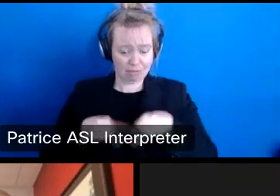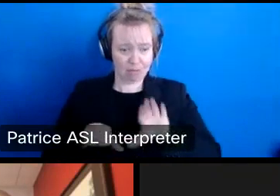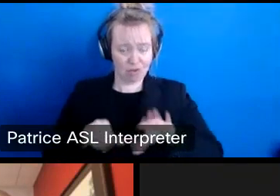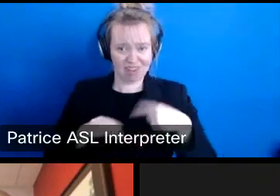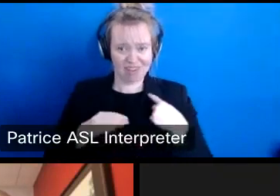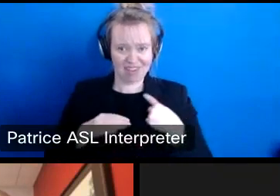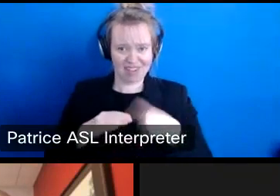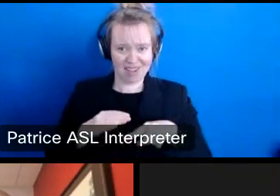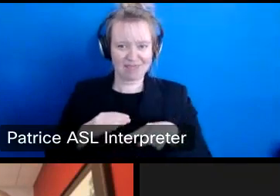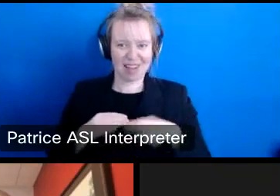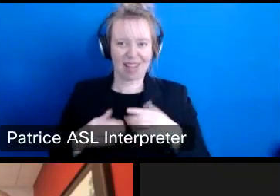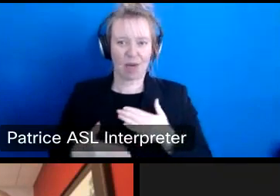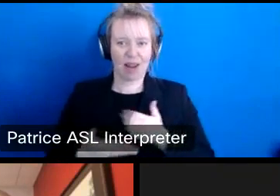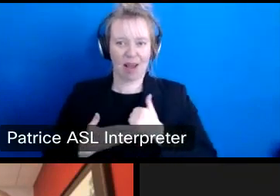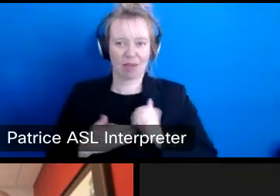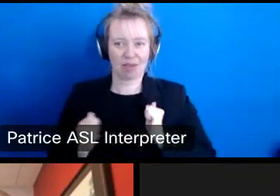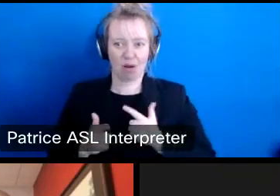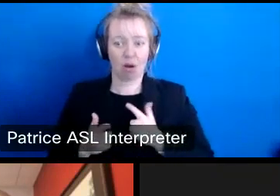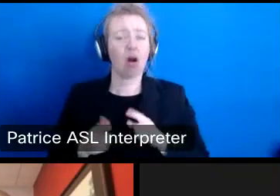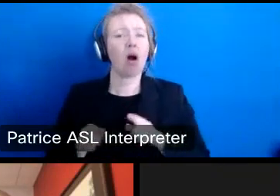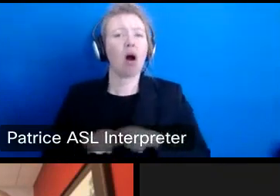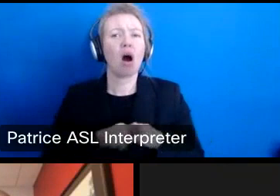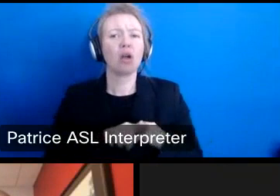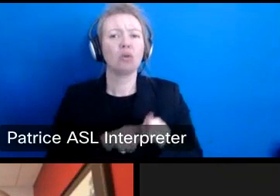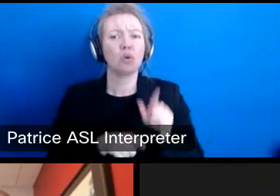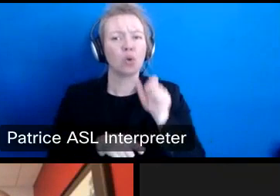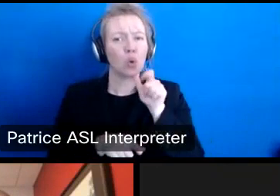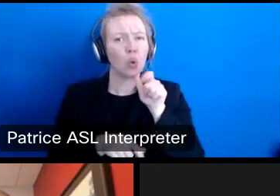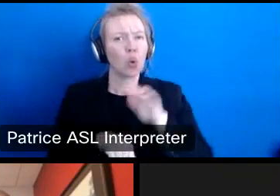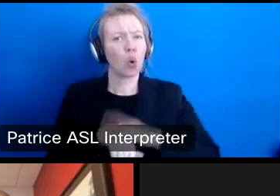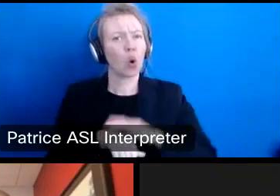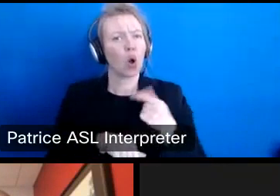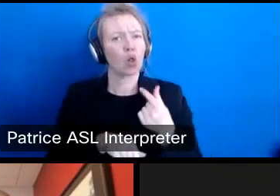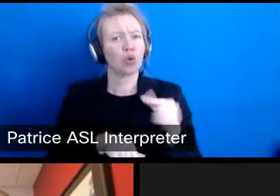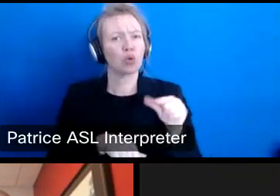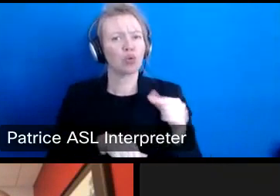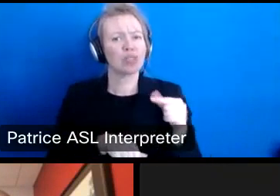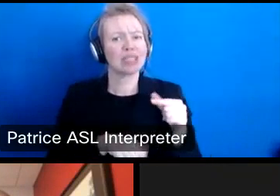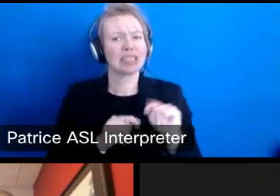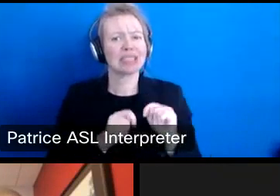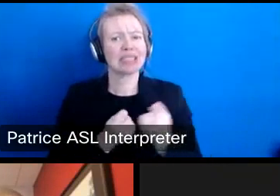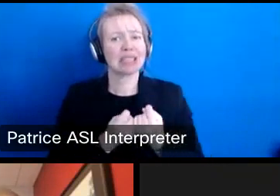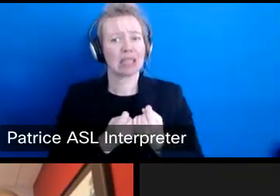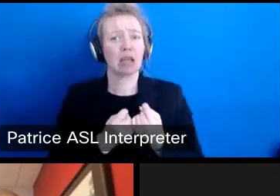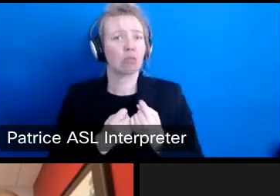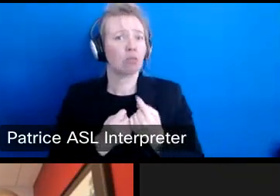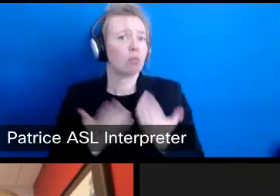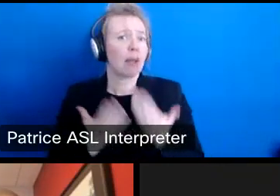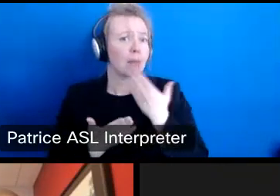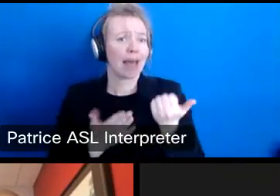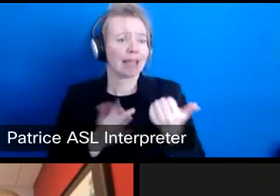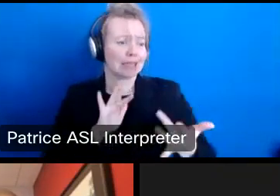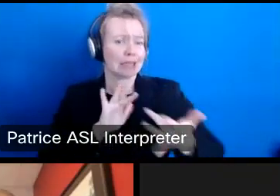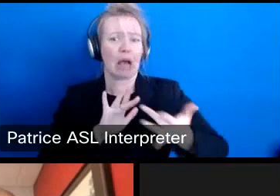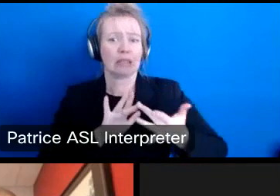it, and also who on the green team would be great. Sure. Who they